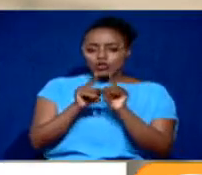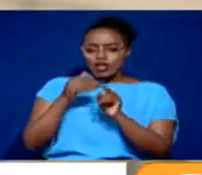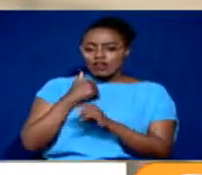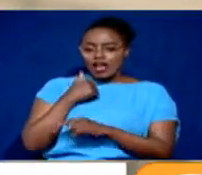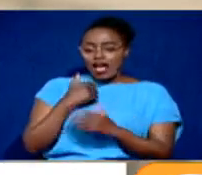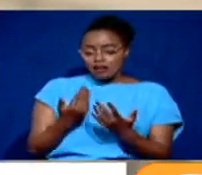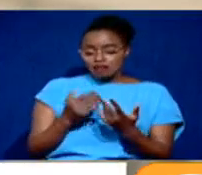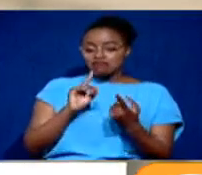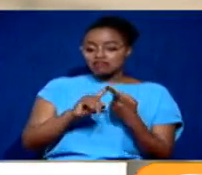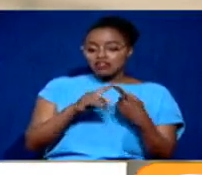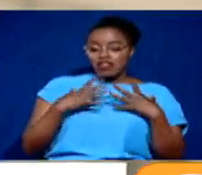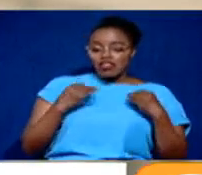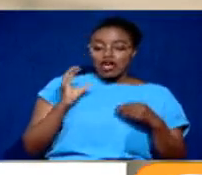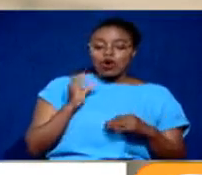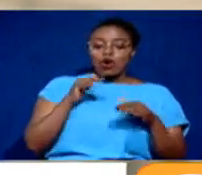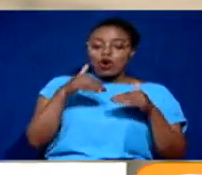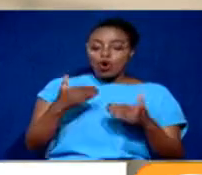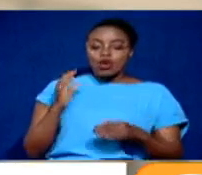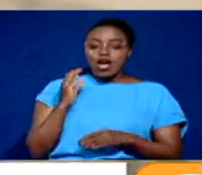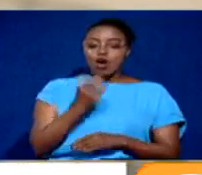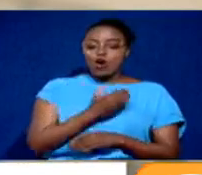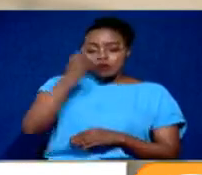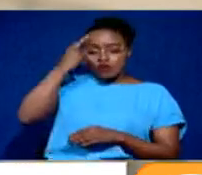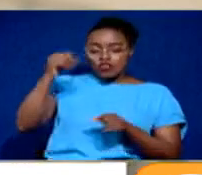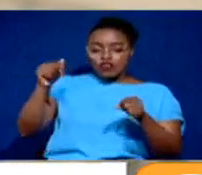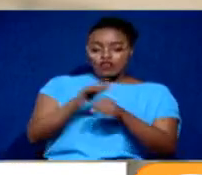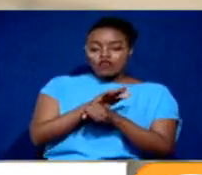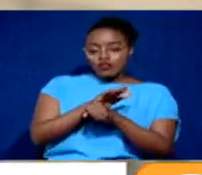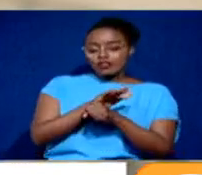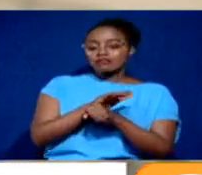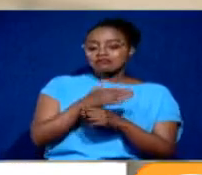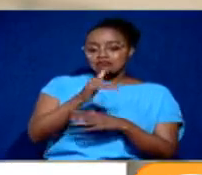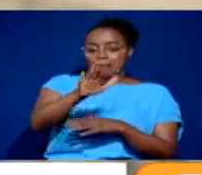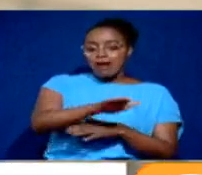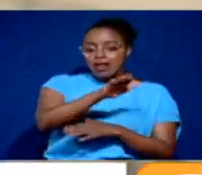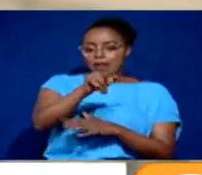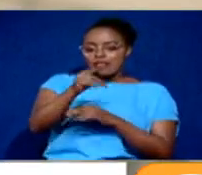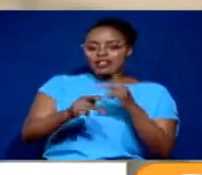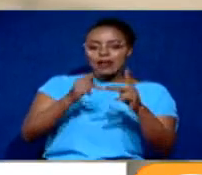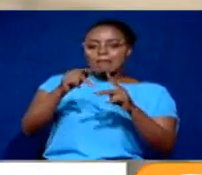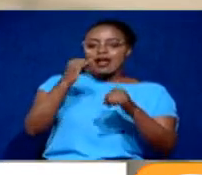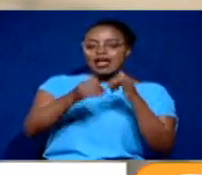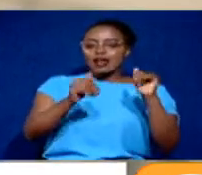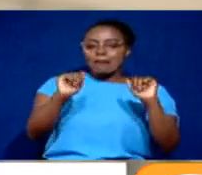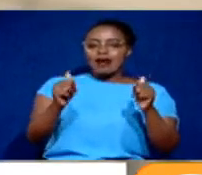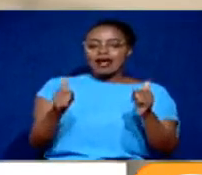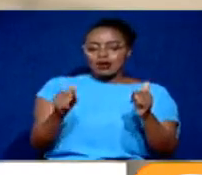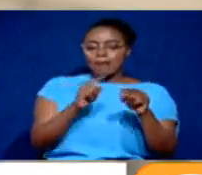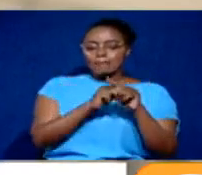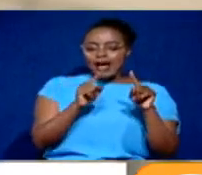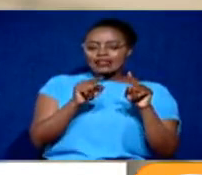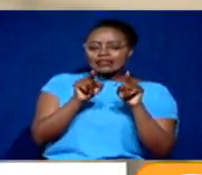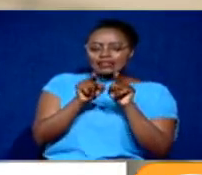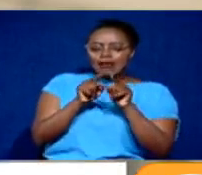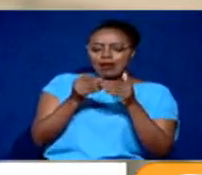by either the health committee or a committee of the whole House. Well, that process is yet to be concluded. Meanwhile,